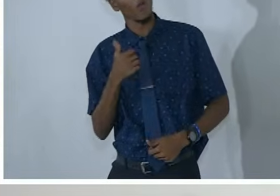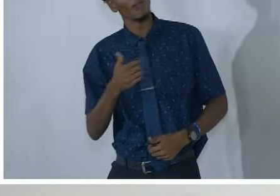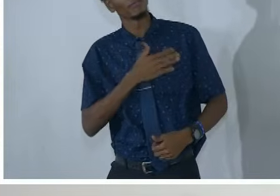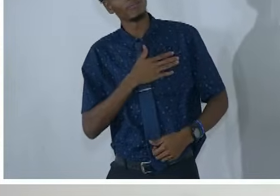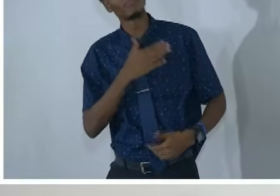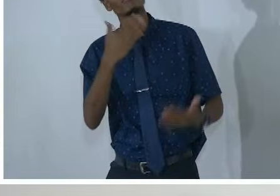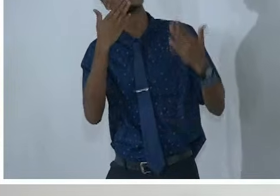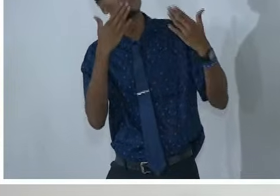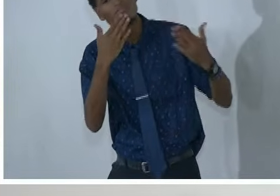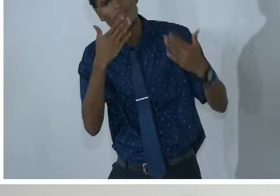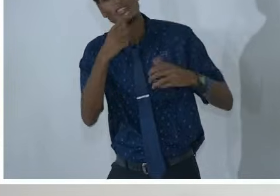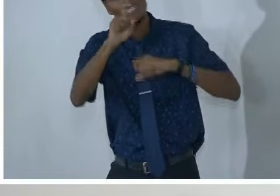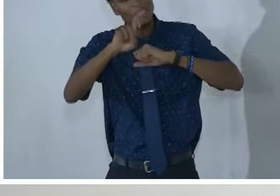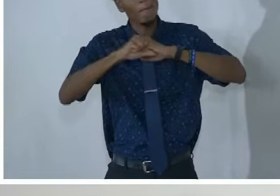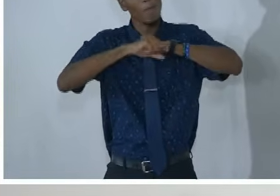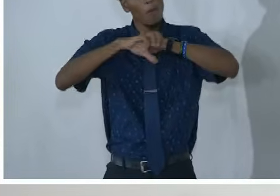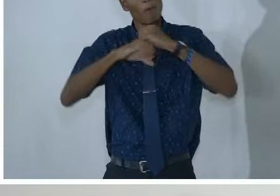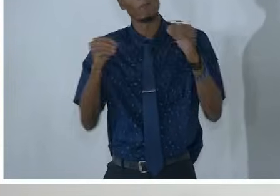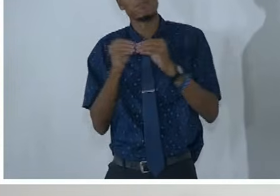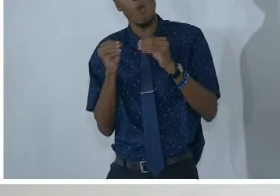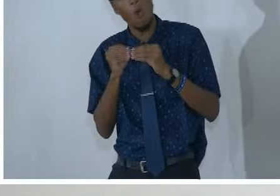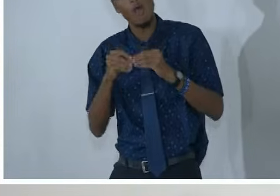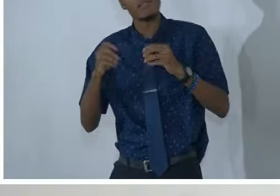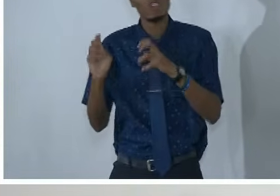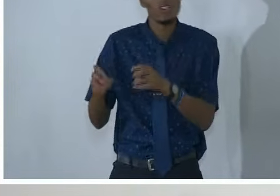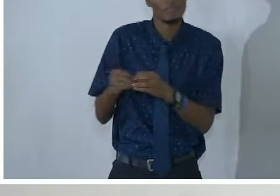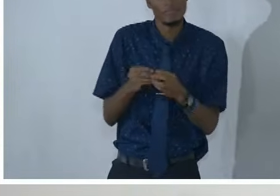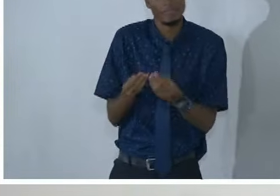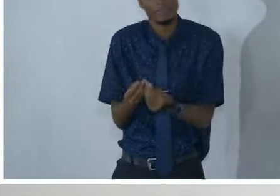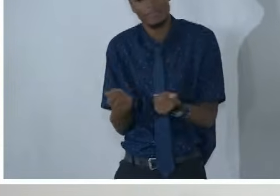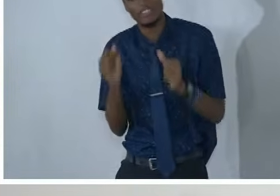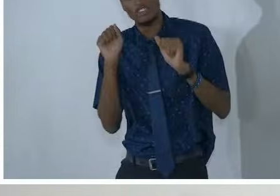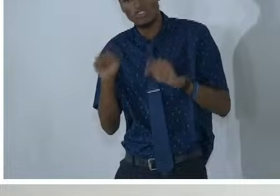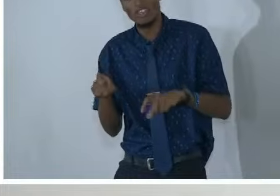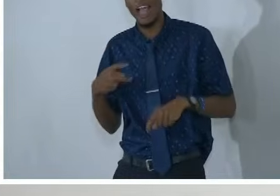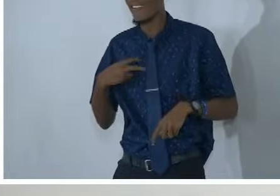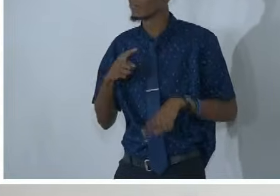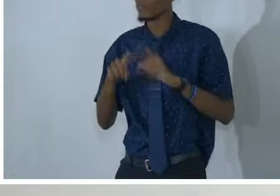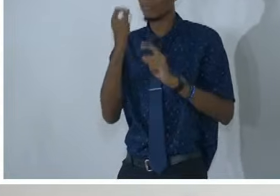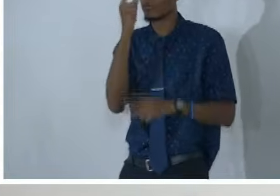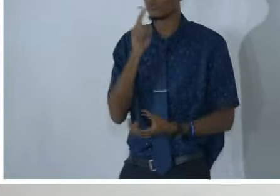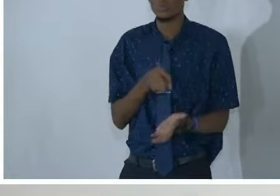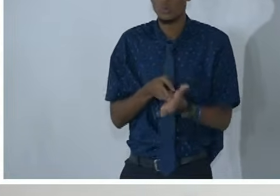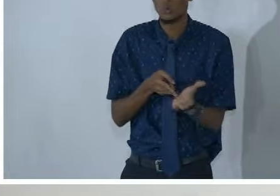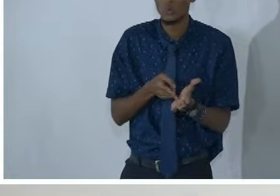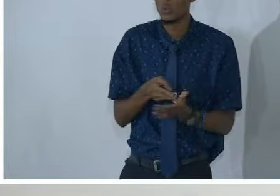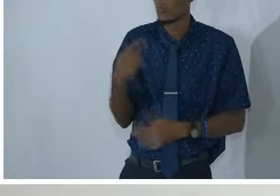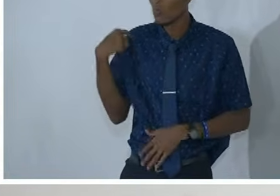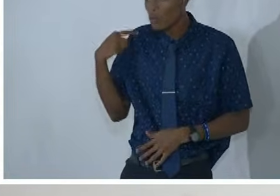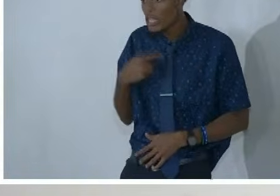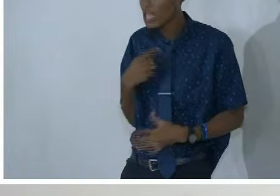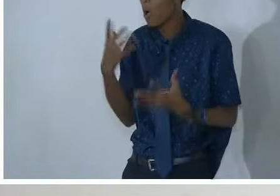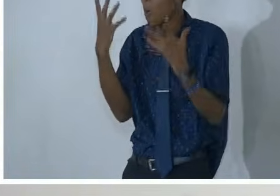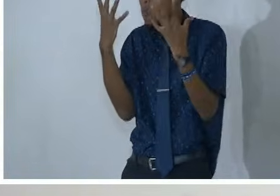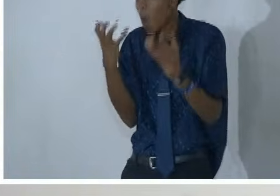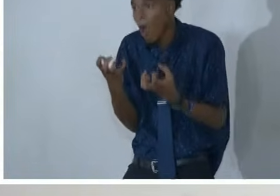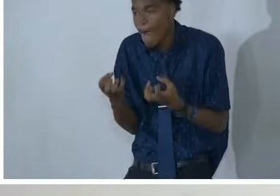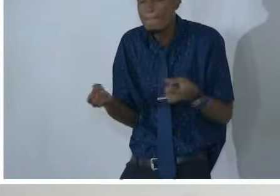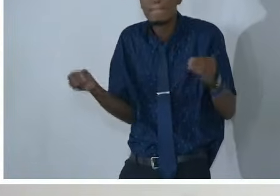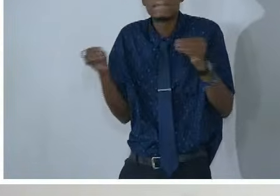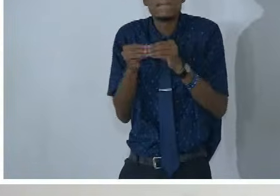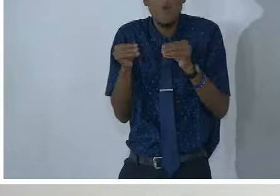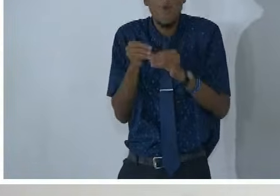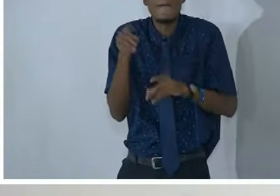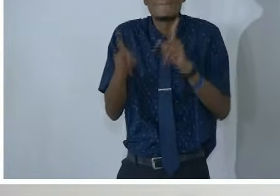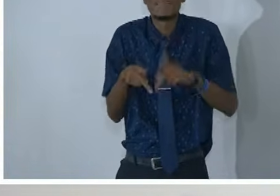it some good money. I mean, you know, and the truth of the matter is that we want more persons